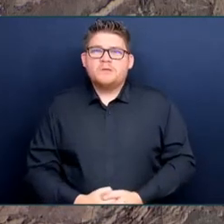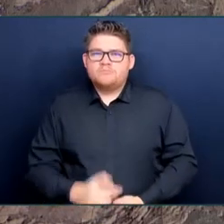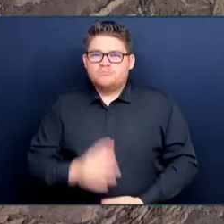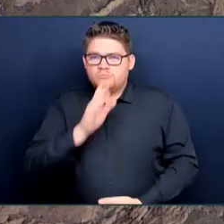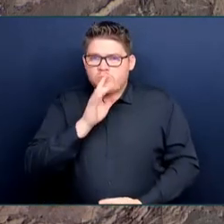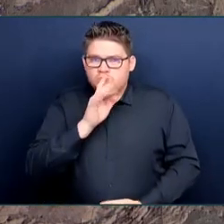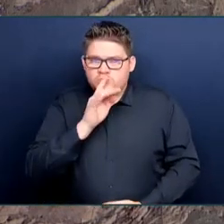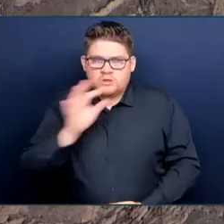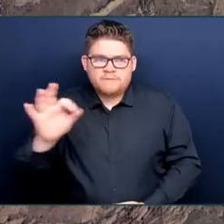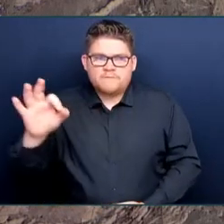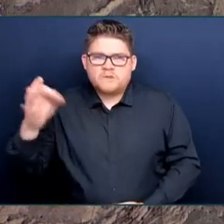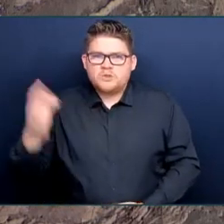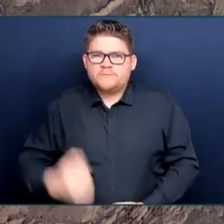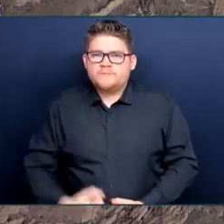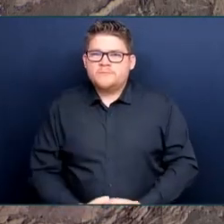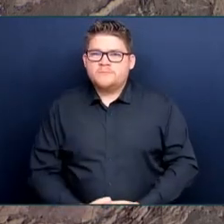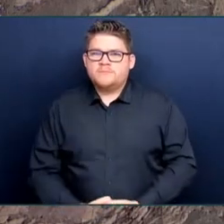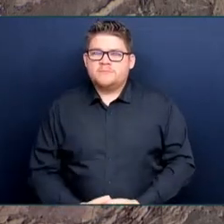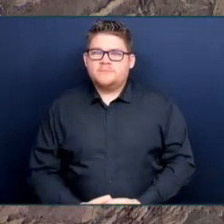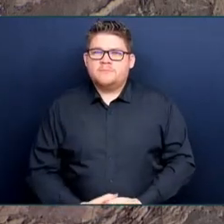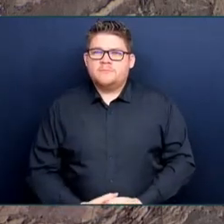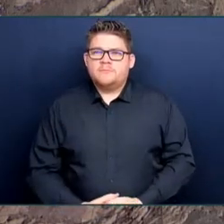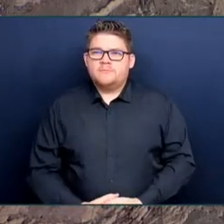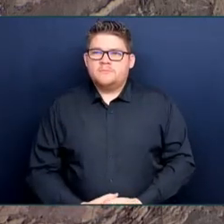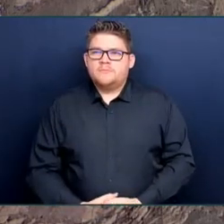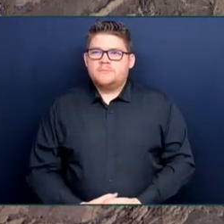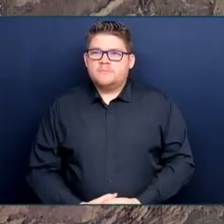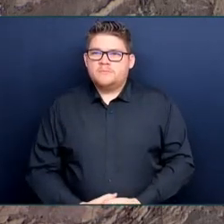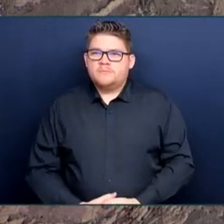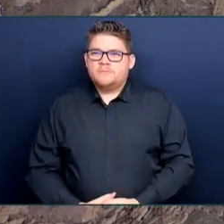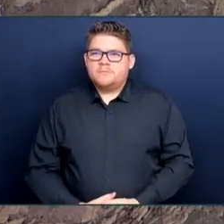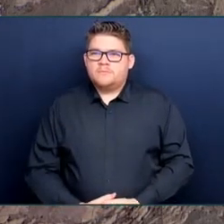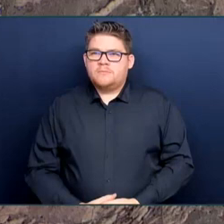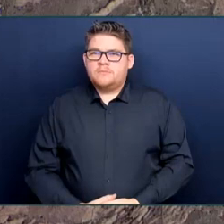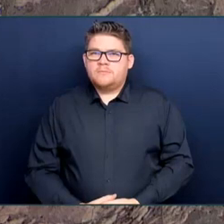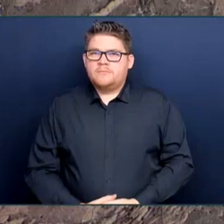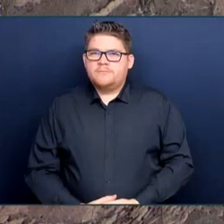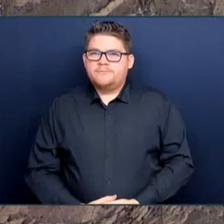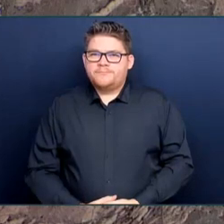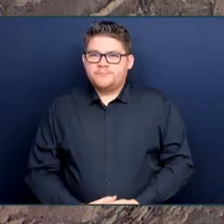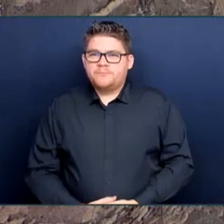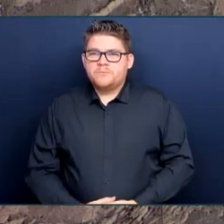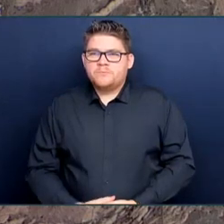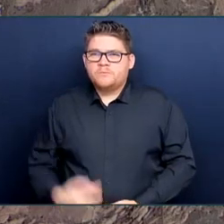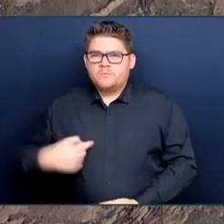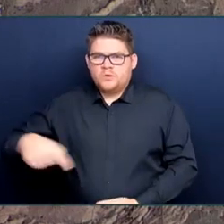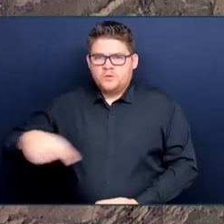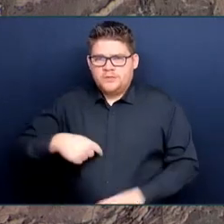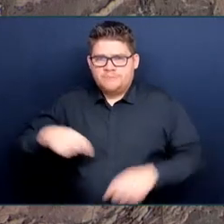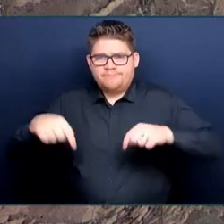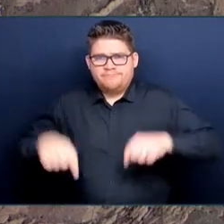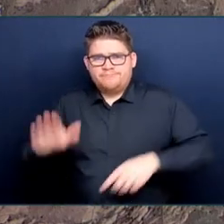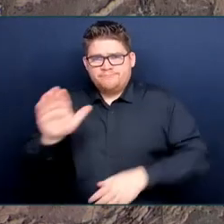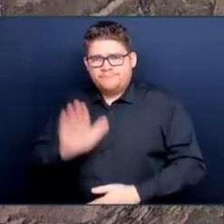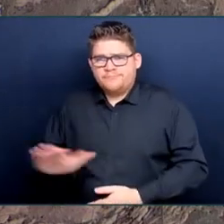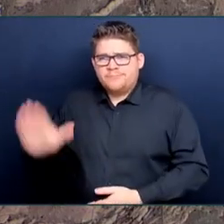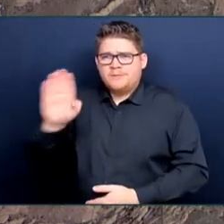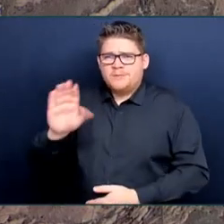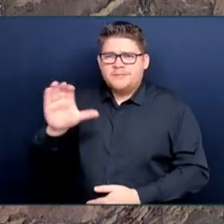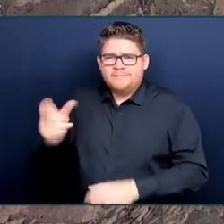Francophonie in our beautiful province. As we do each year, BC recognizes and proclaims 20 as the